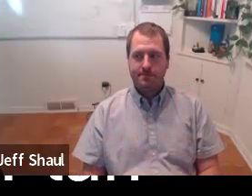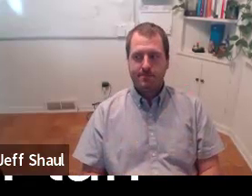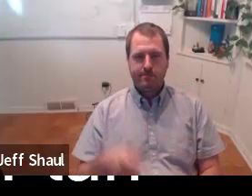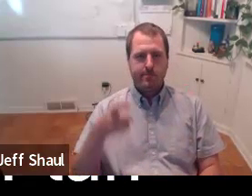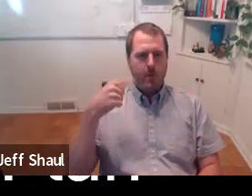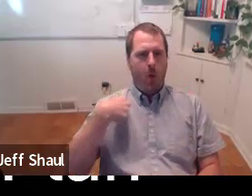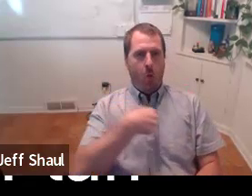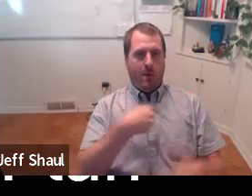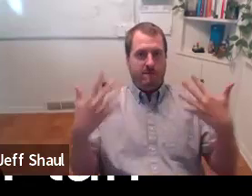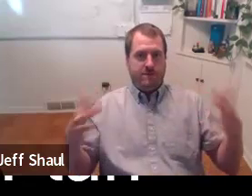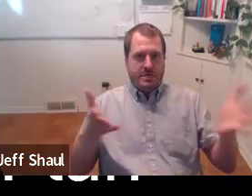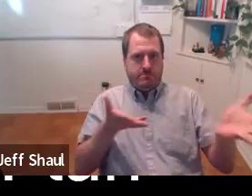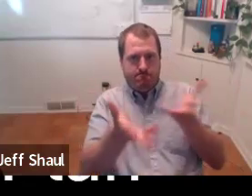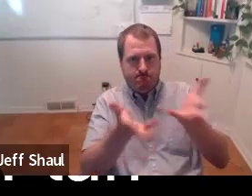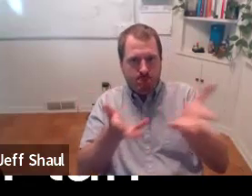Second,